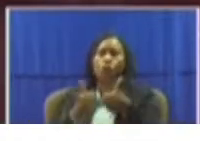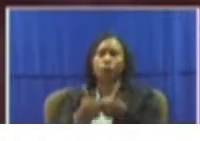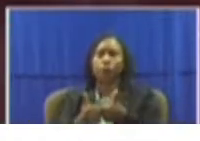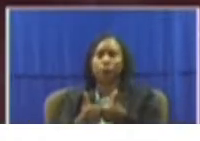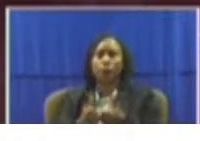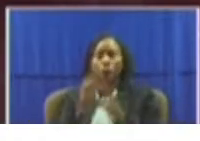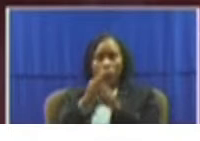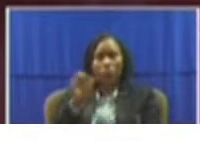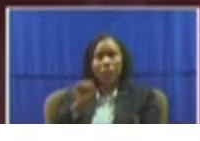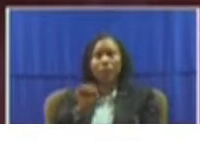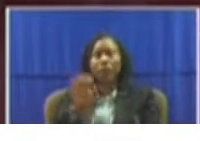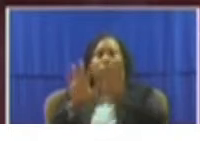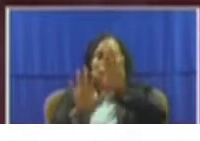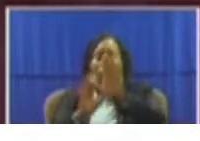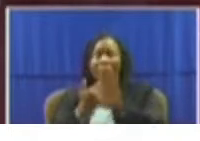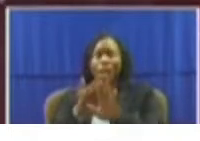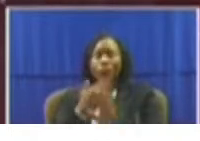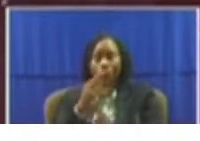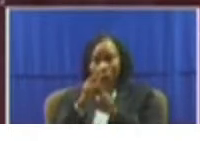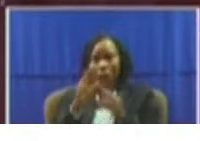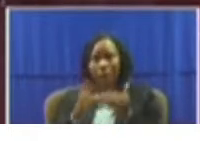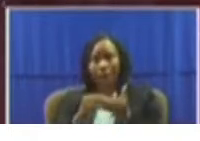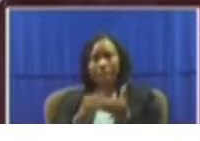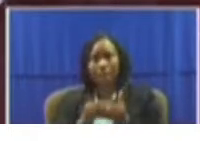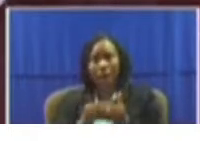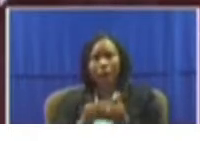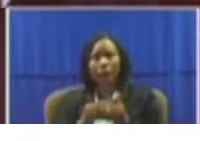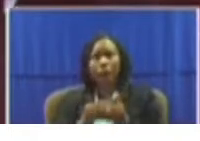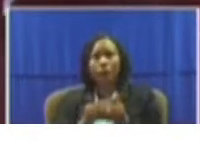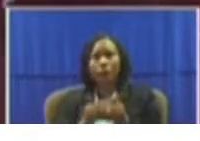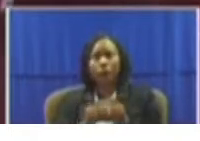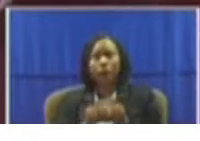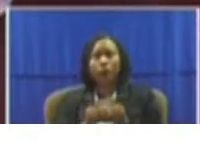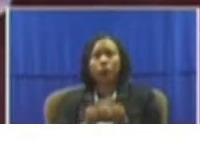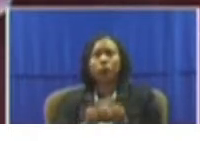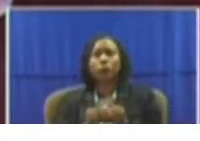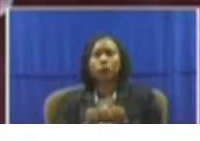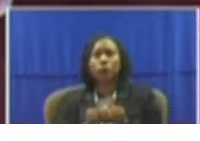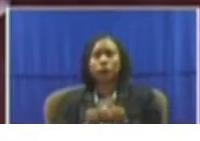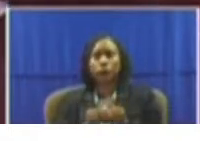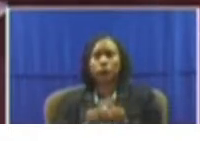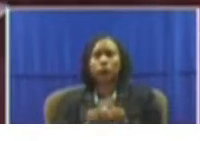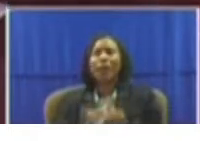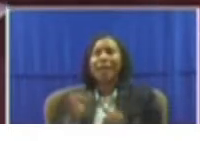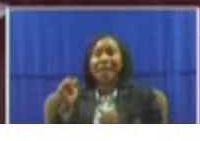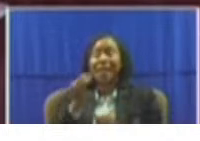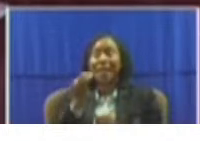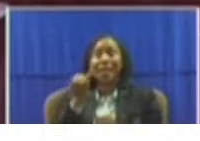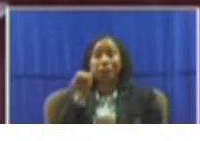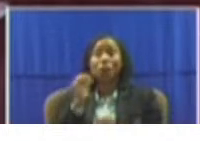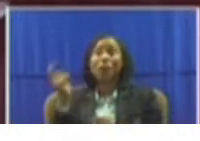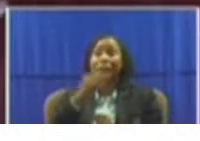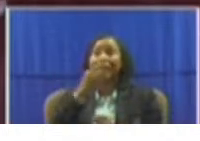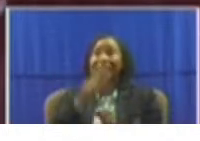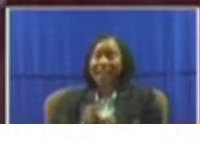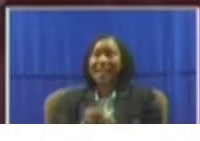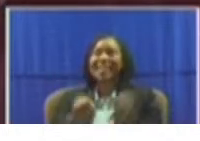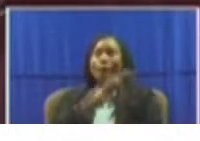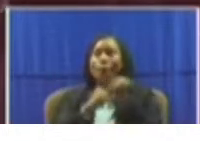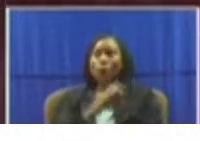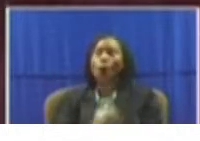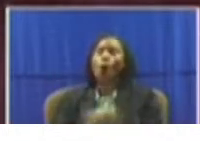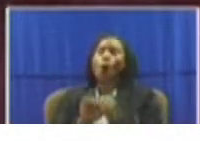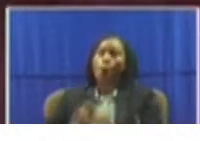me and said, support this motion on certain ministers, we may have considered that. But it would be disingenuous to